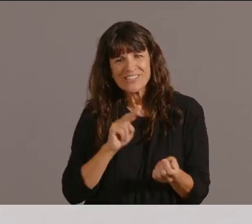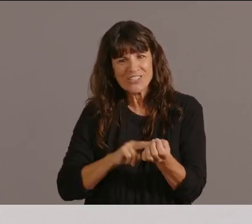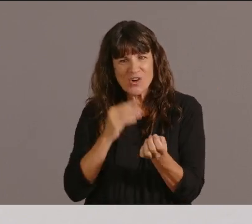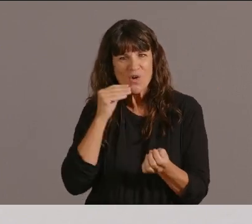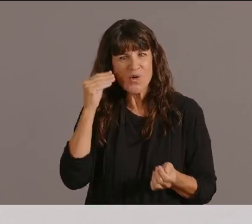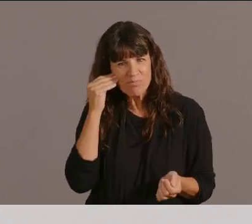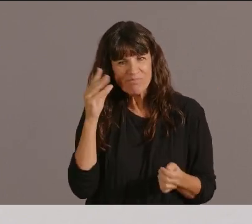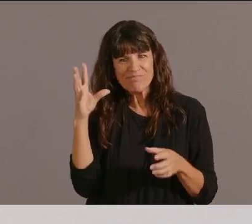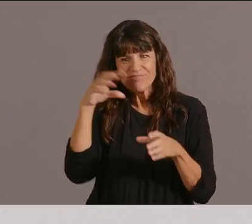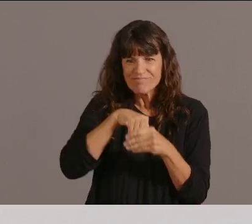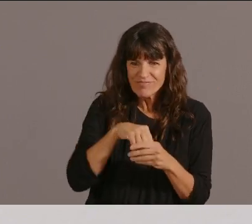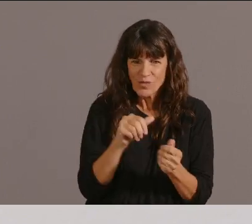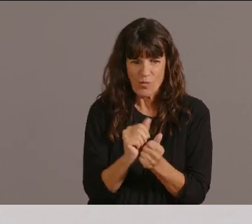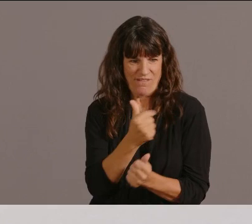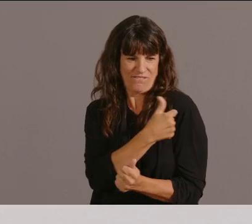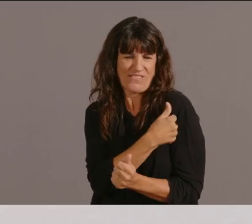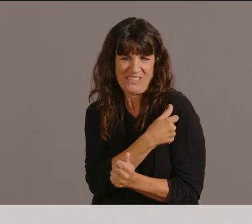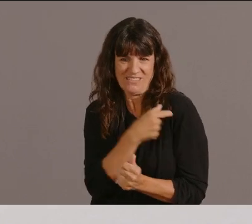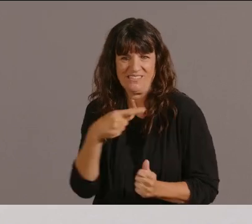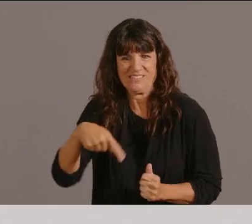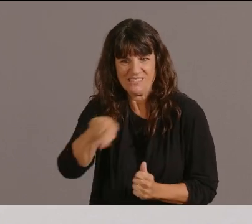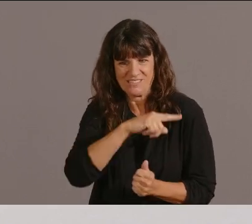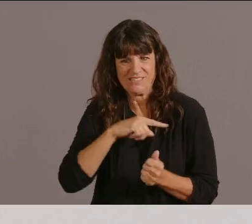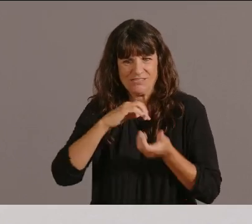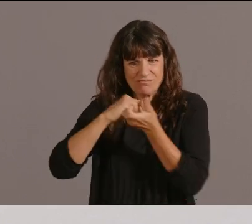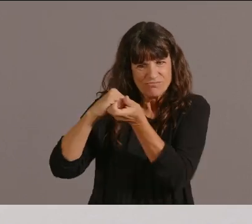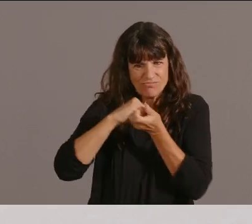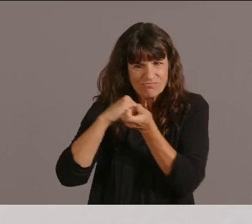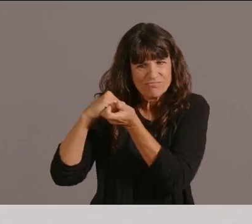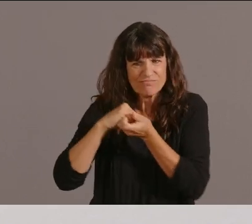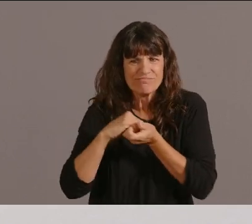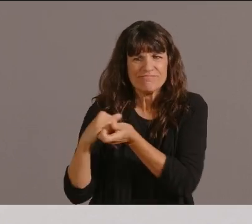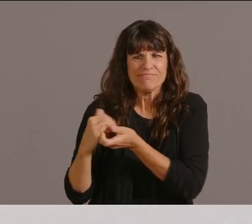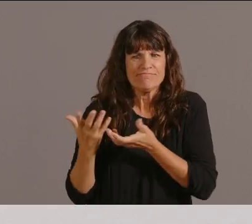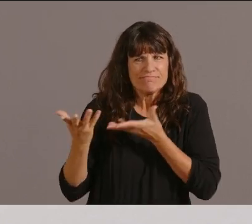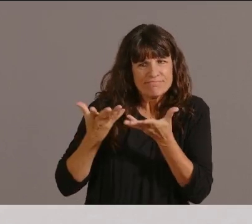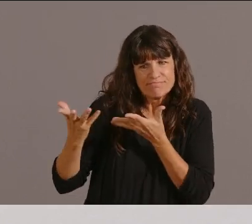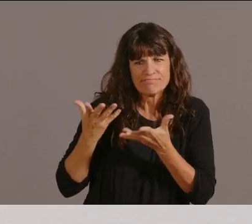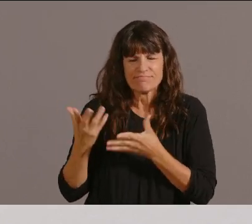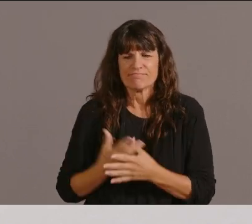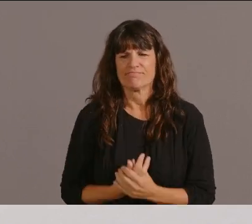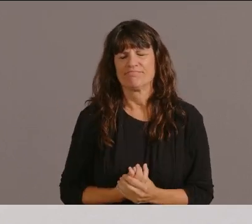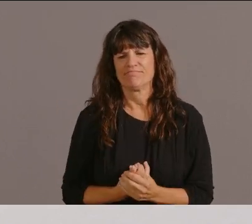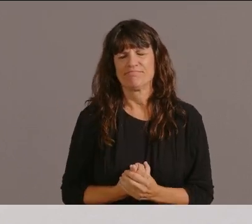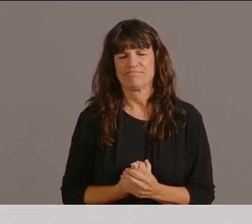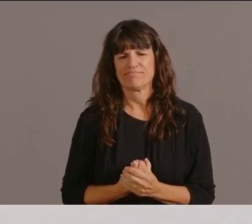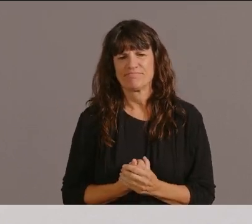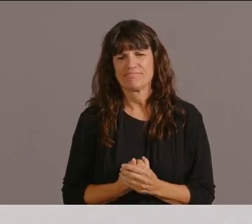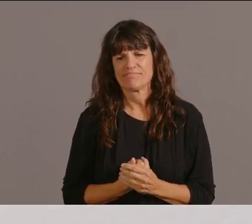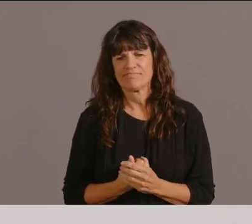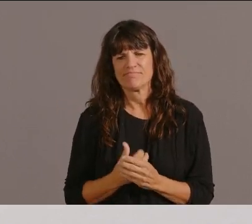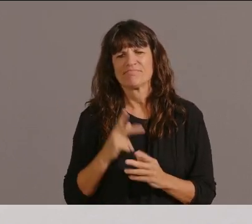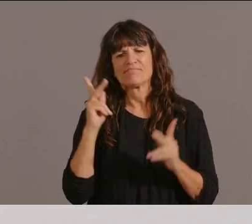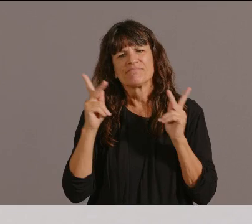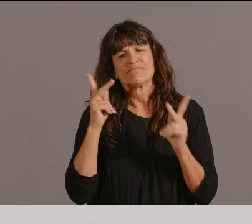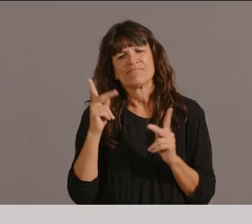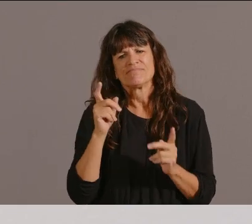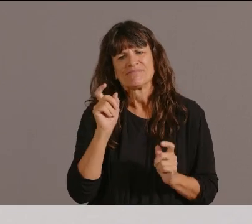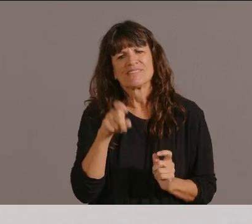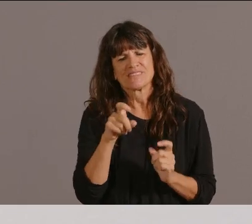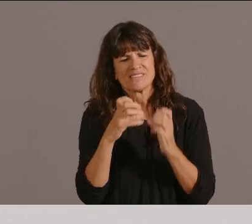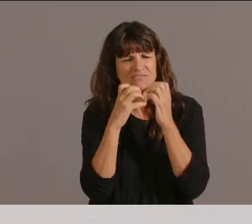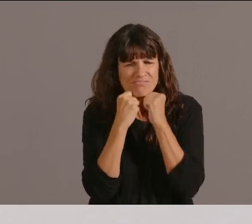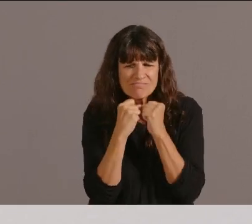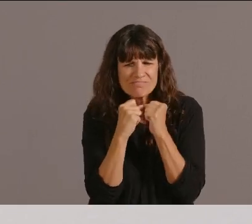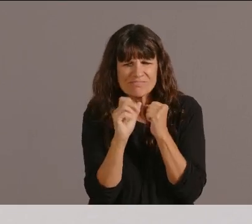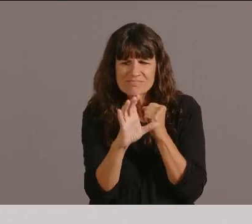Many of our assisted living facilities have participated, and and people need to be with their loved ones and they need to